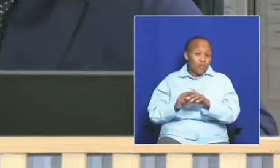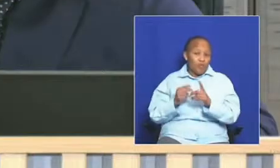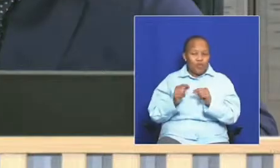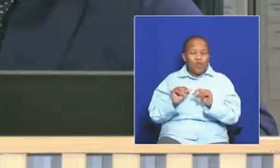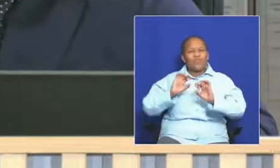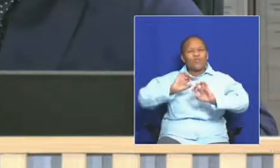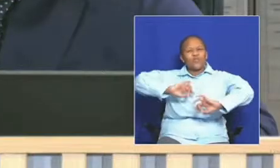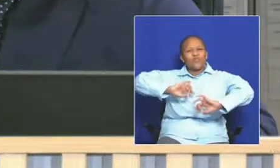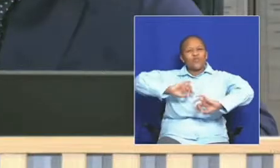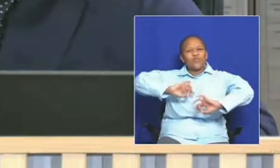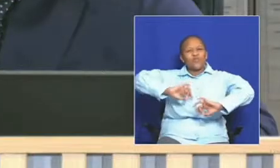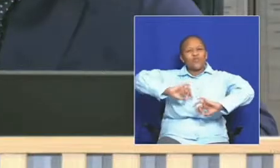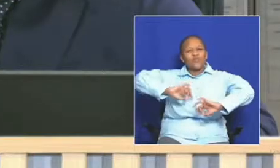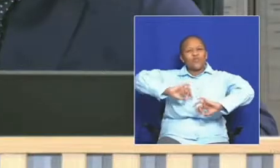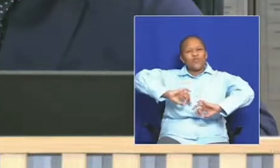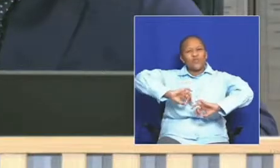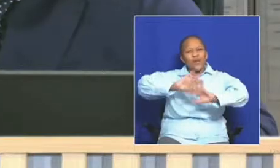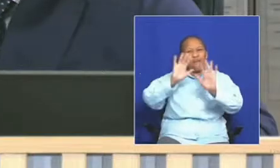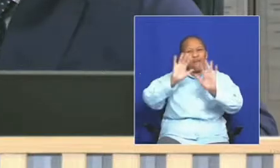Looking at the